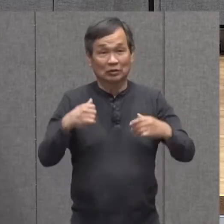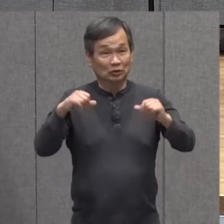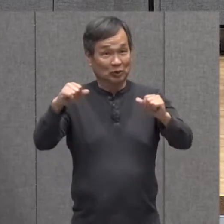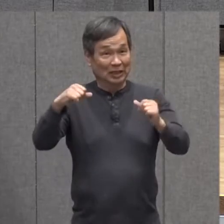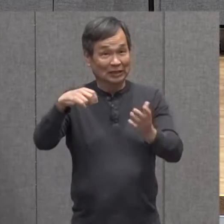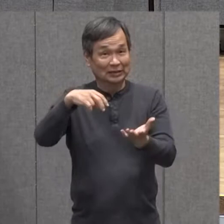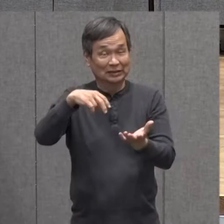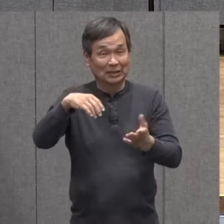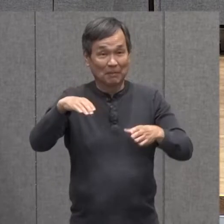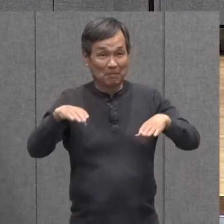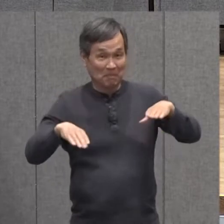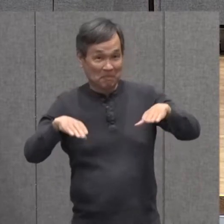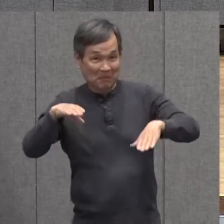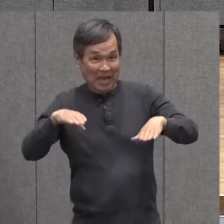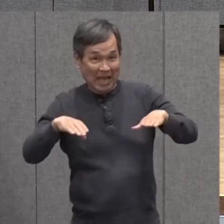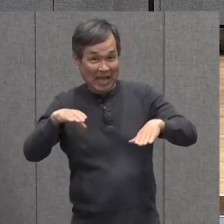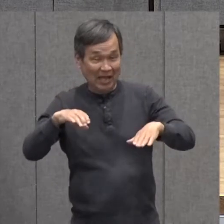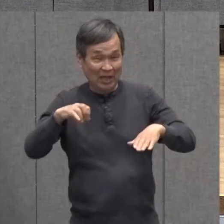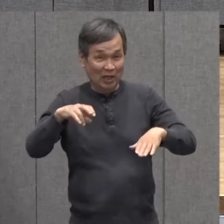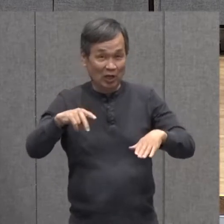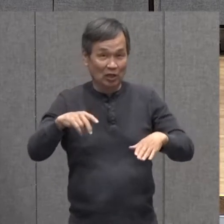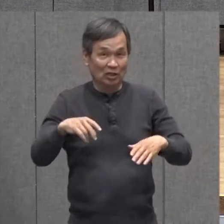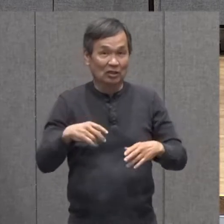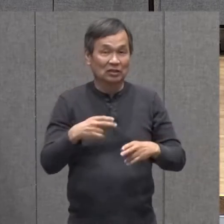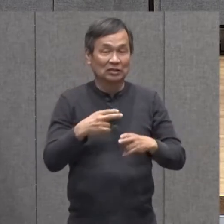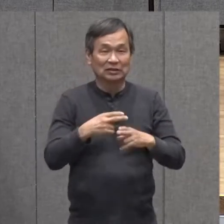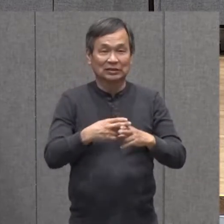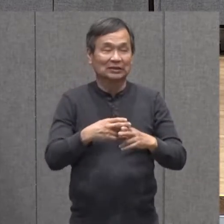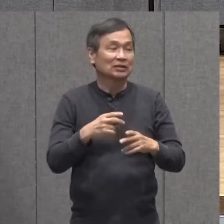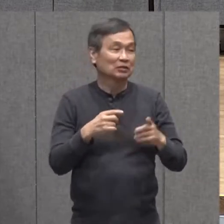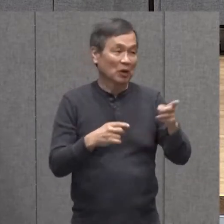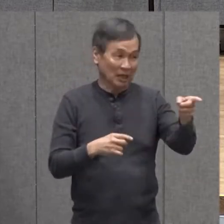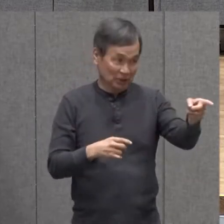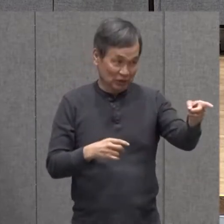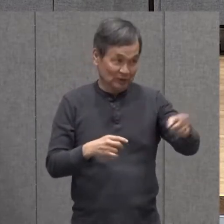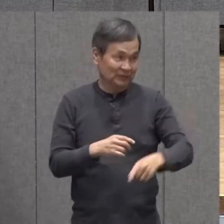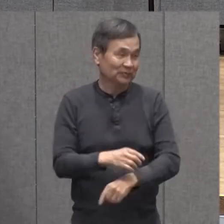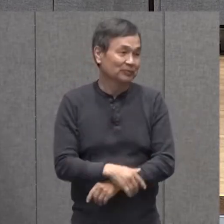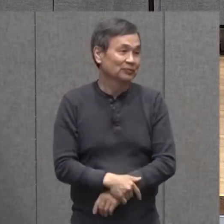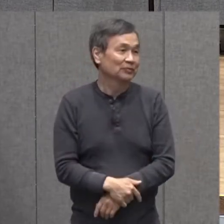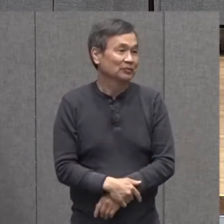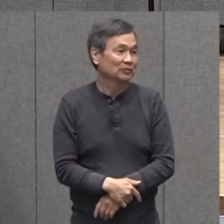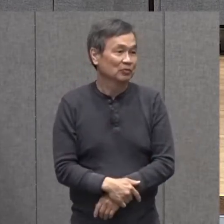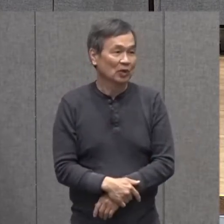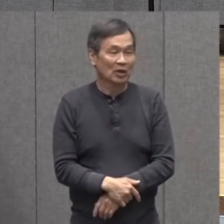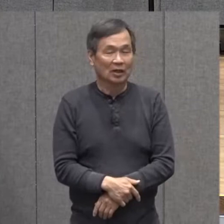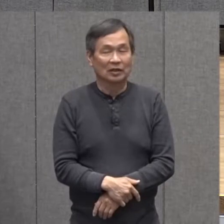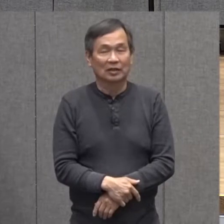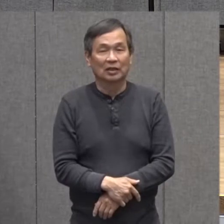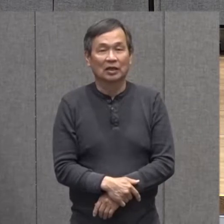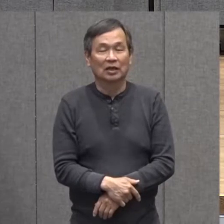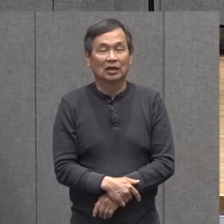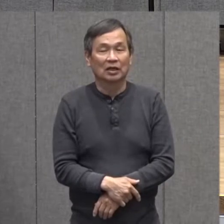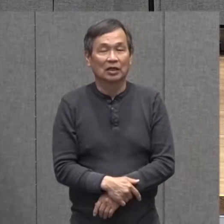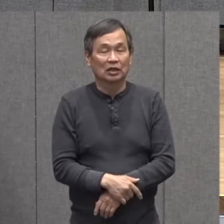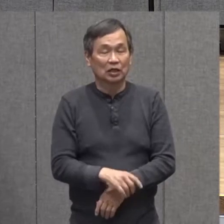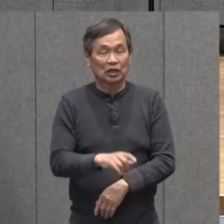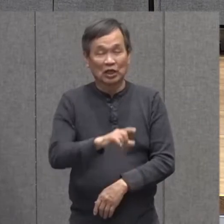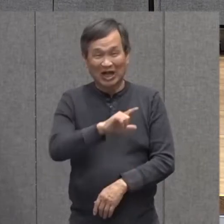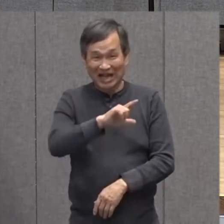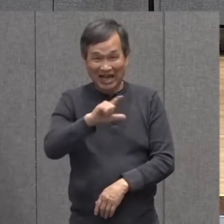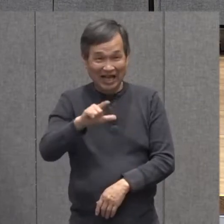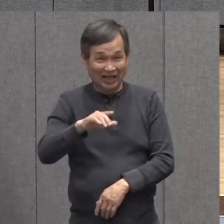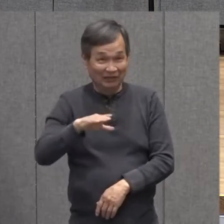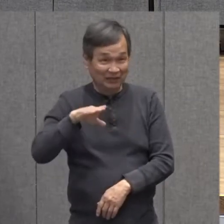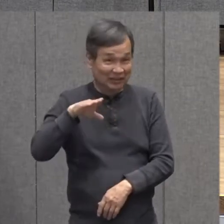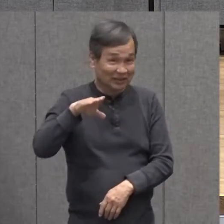poses. So we're gonna do extended cat pose. So now I want you to bring your left arm straight up